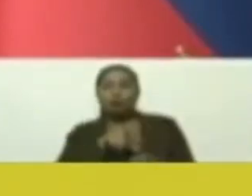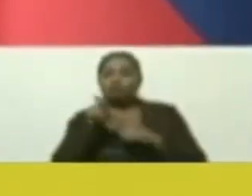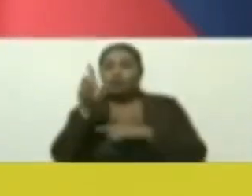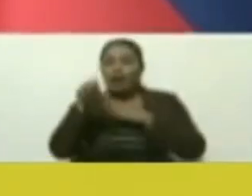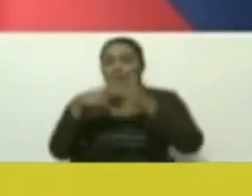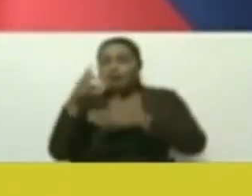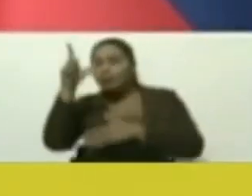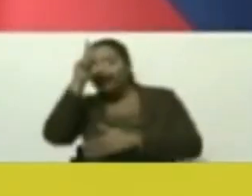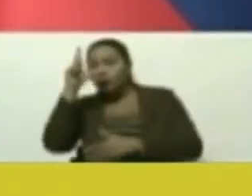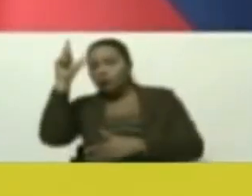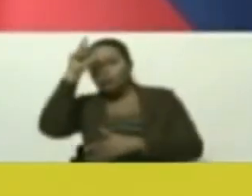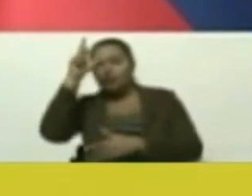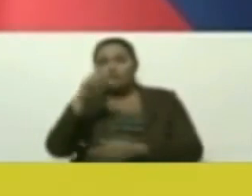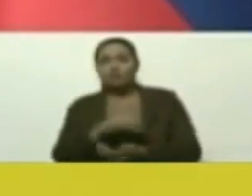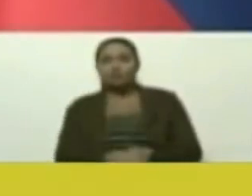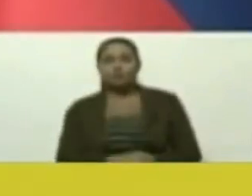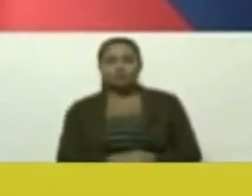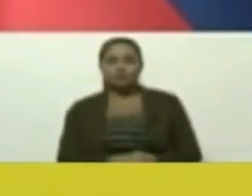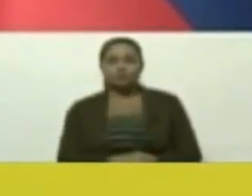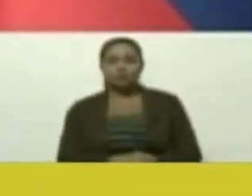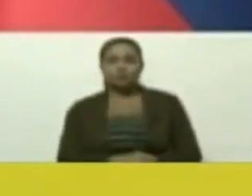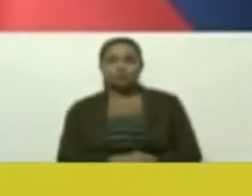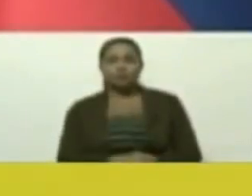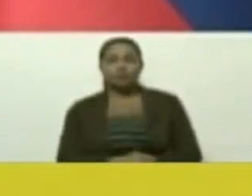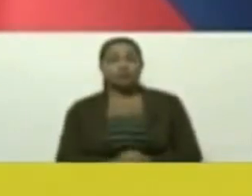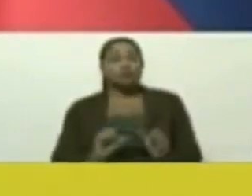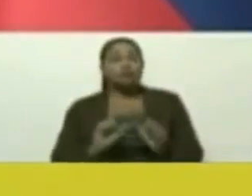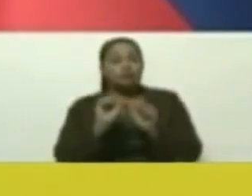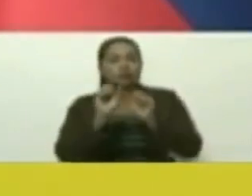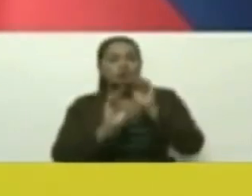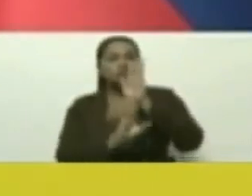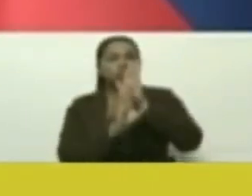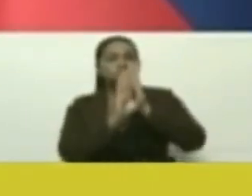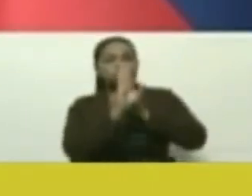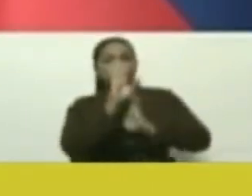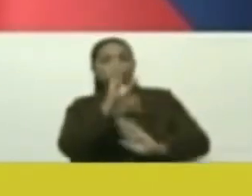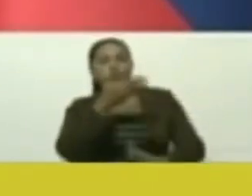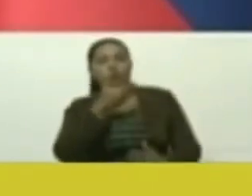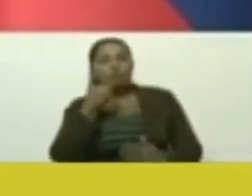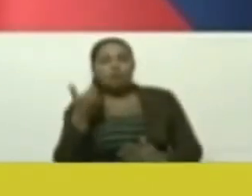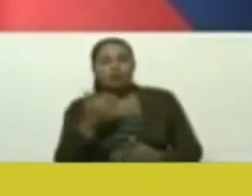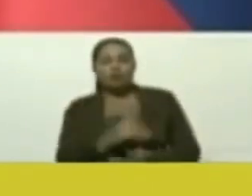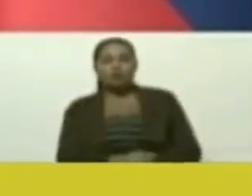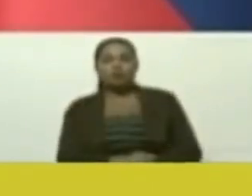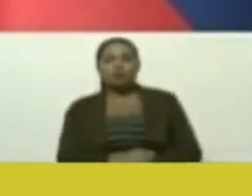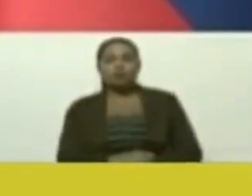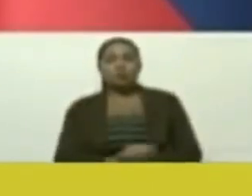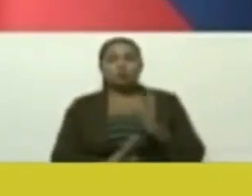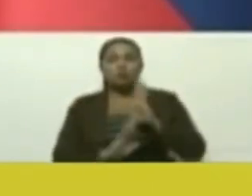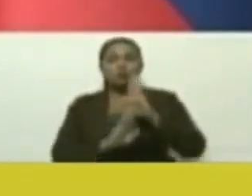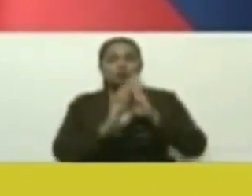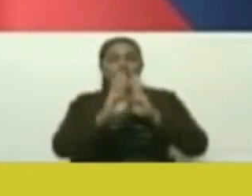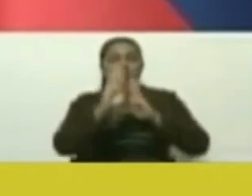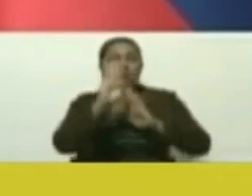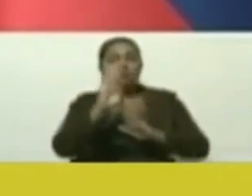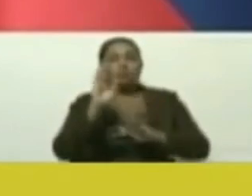is connected with Caracas and vice versa. And this is will continue to grow.